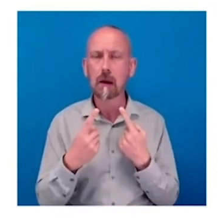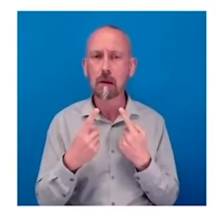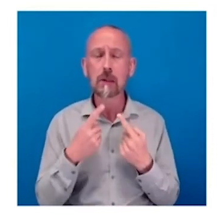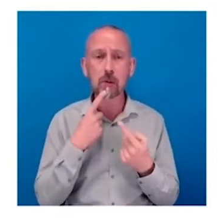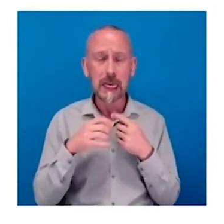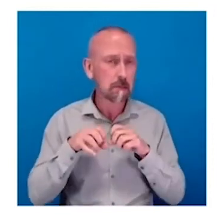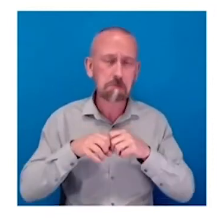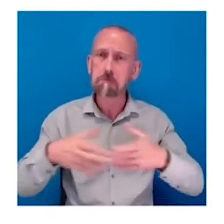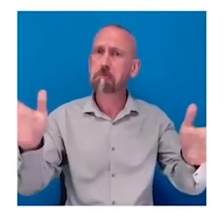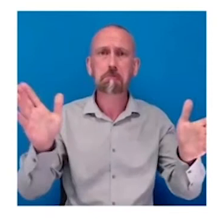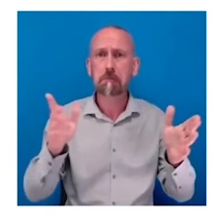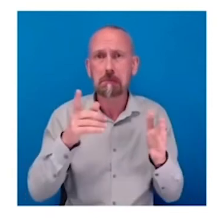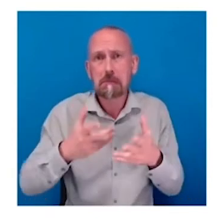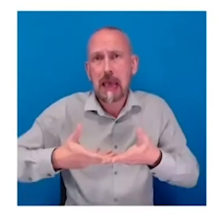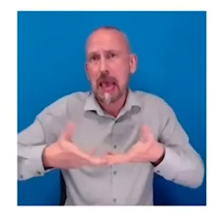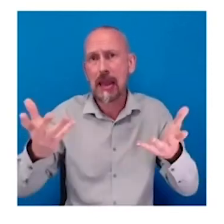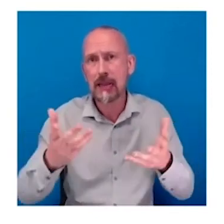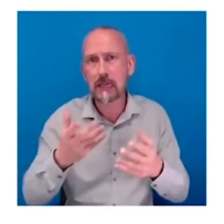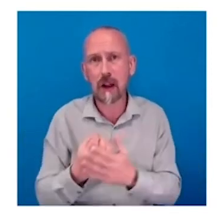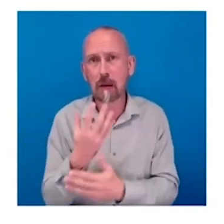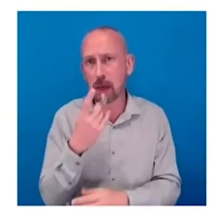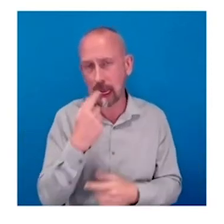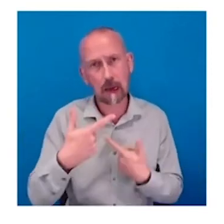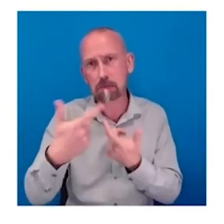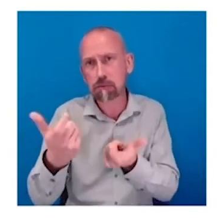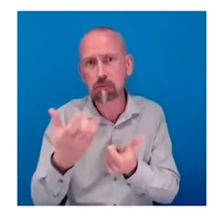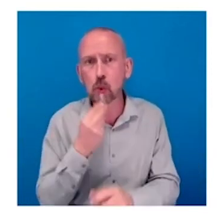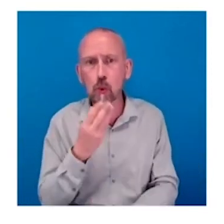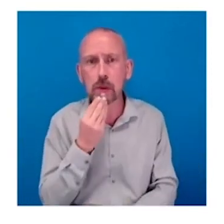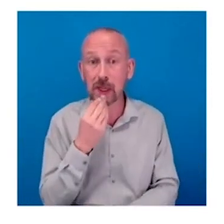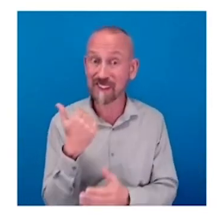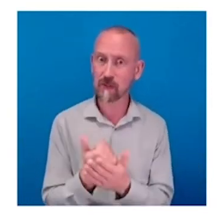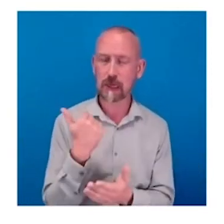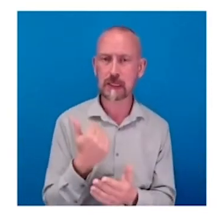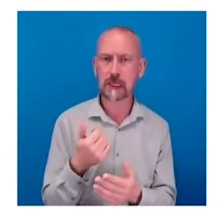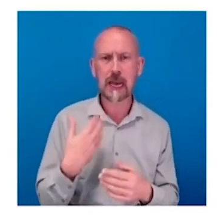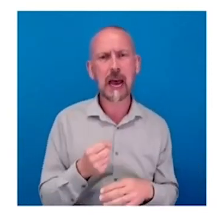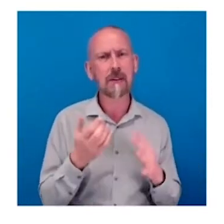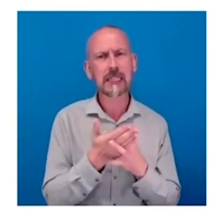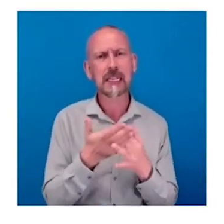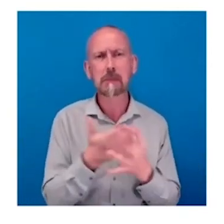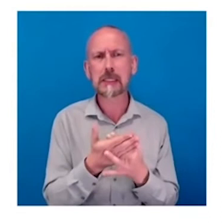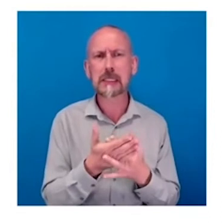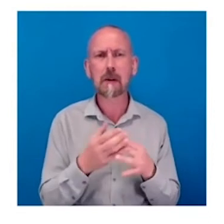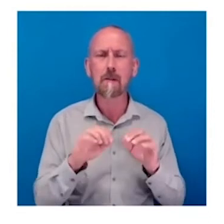can use it, which is great. It had an accessibility forum a couple of years ago trying to